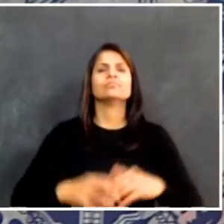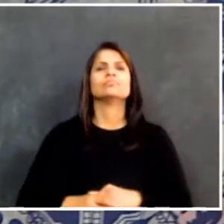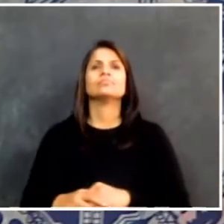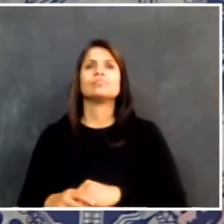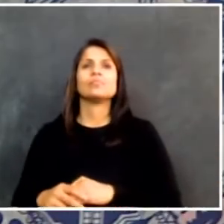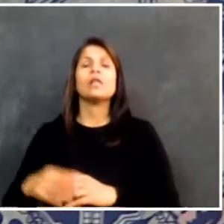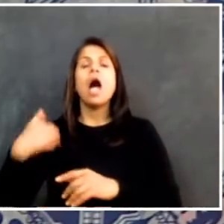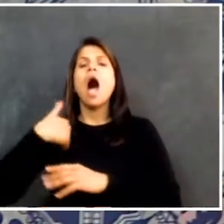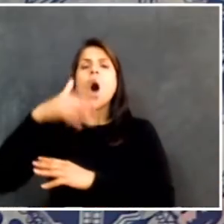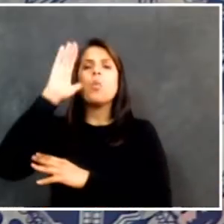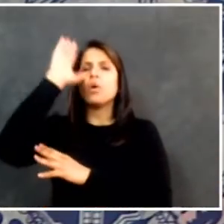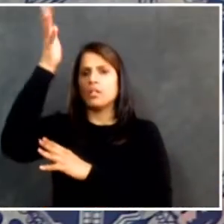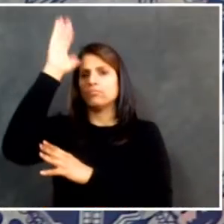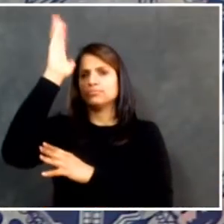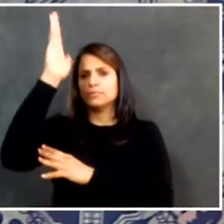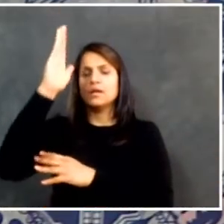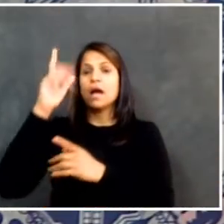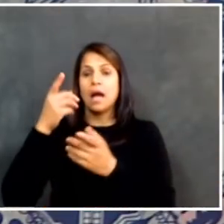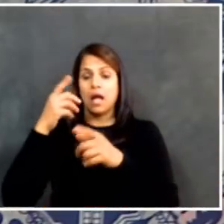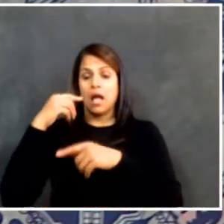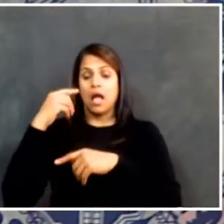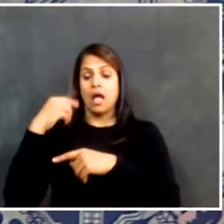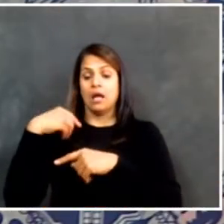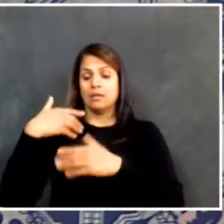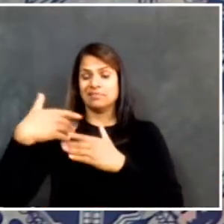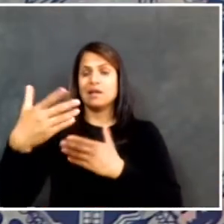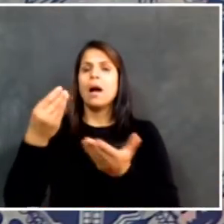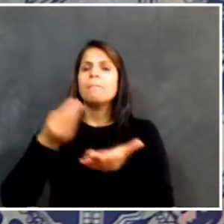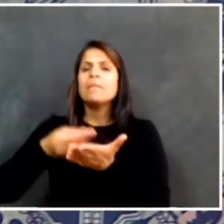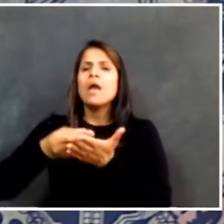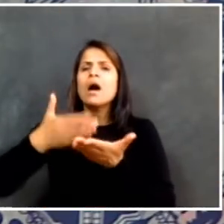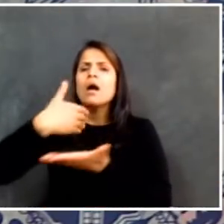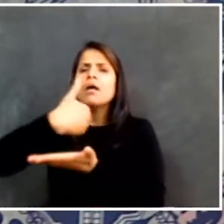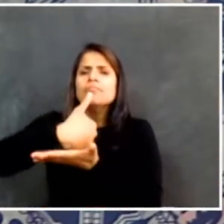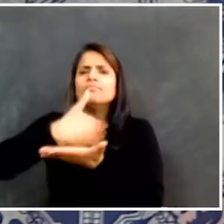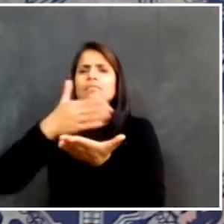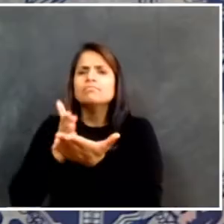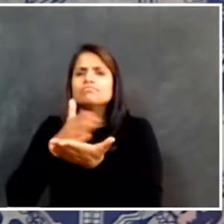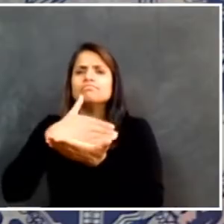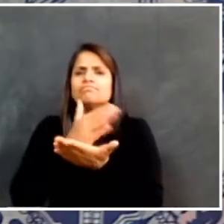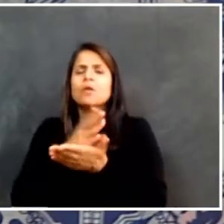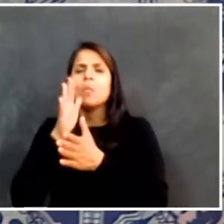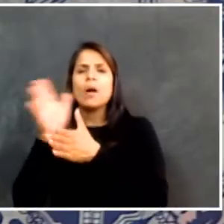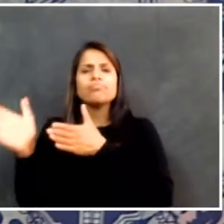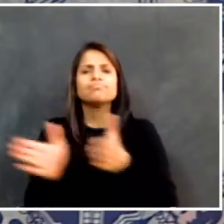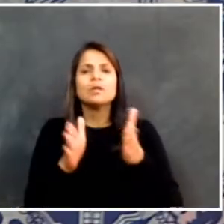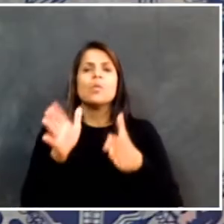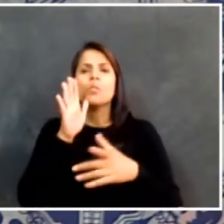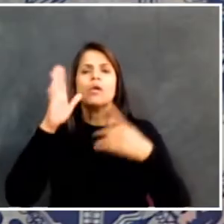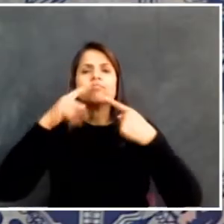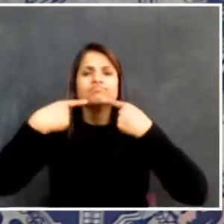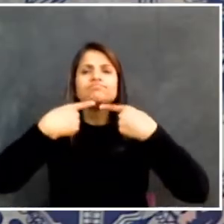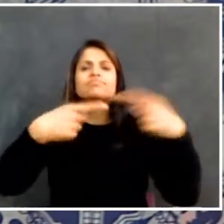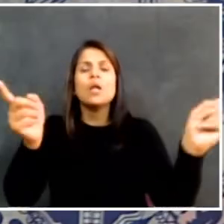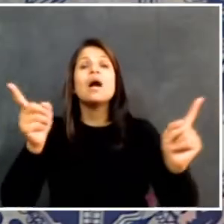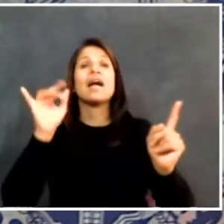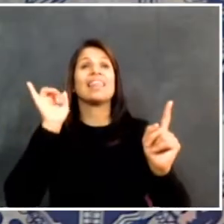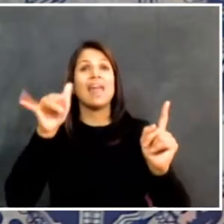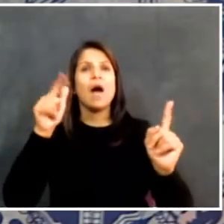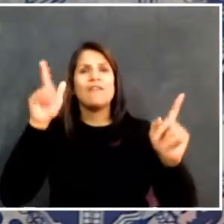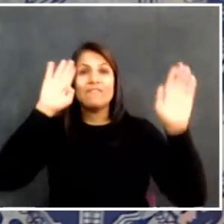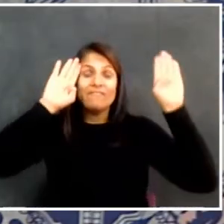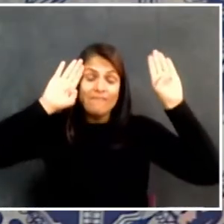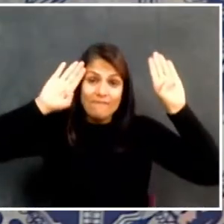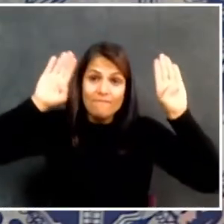on their table, a roof over their head. And with education, it will be about the basics, making sure we can be safe,